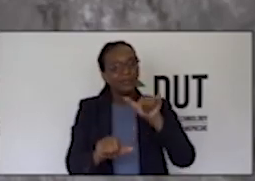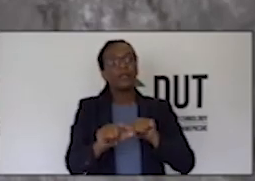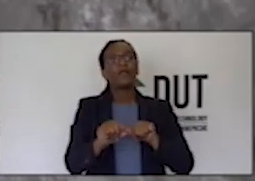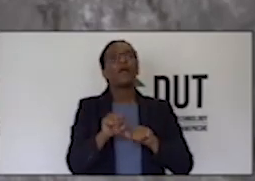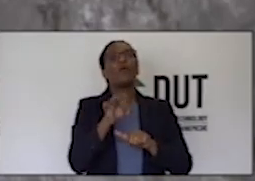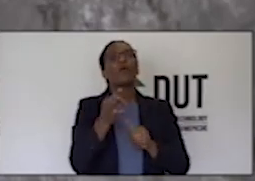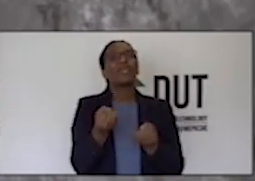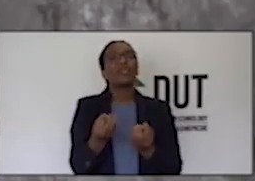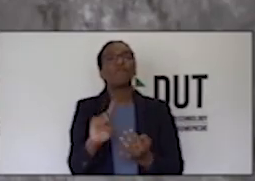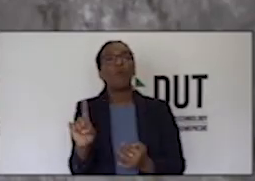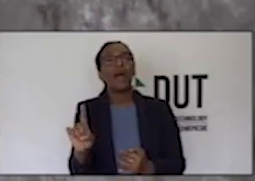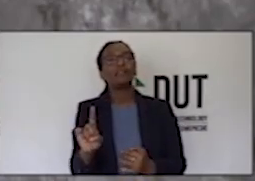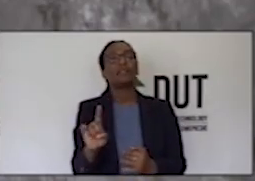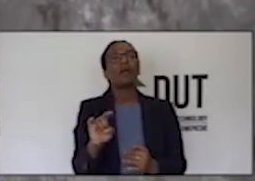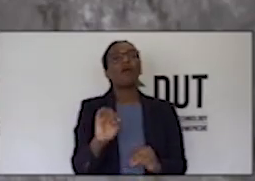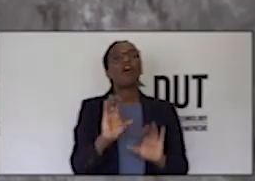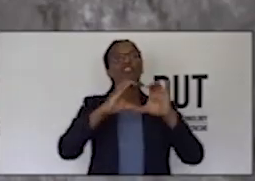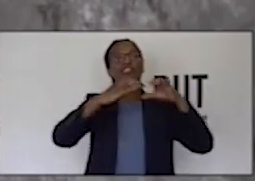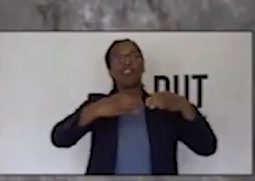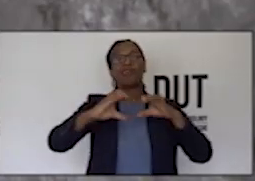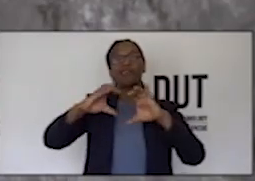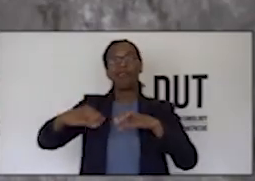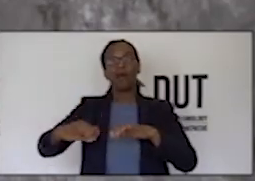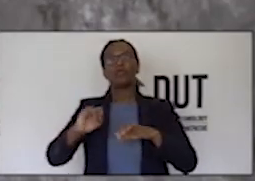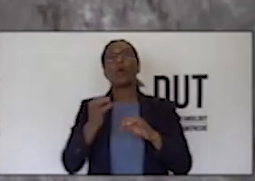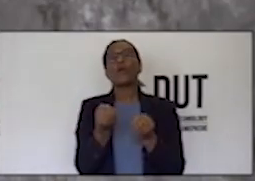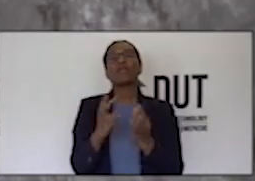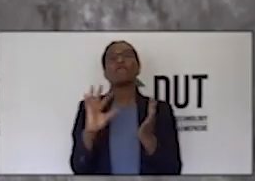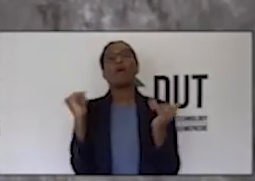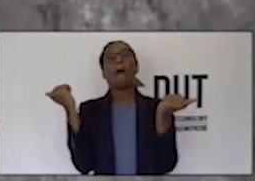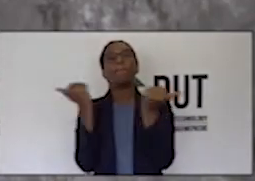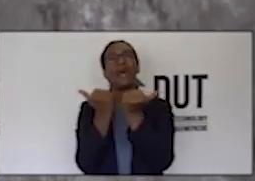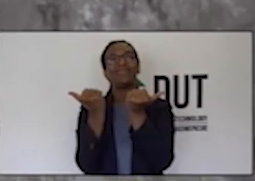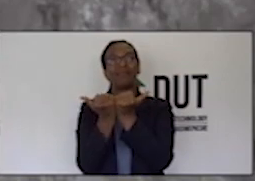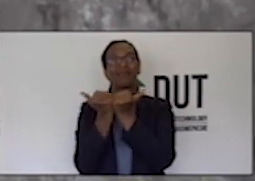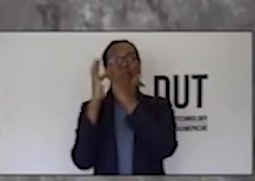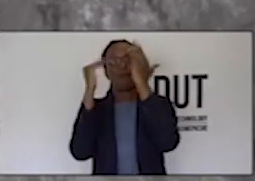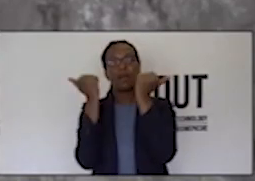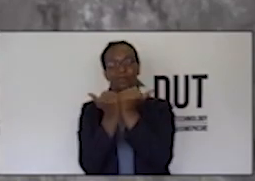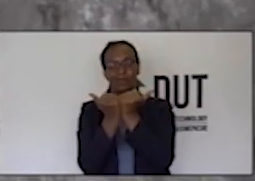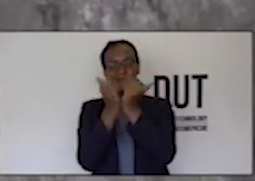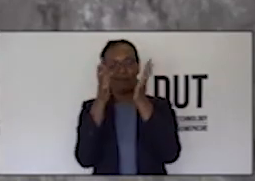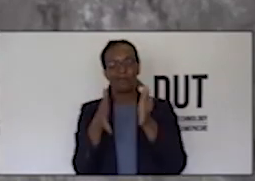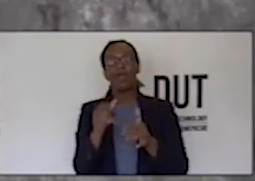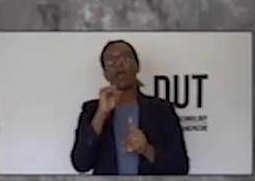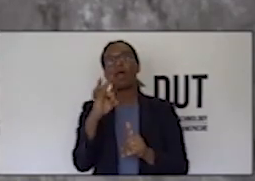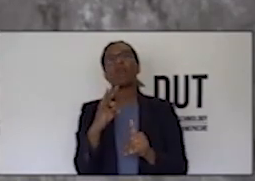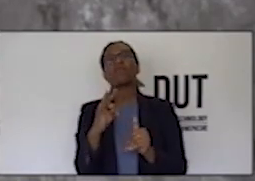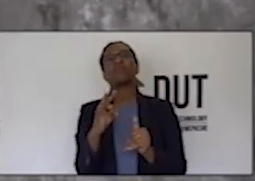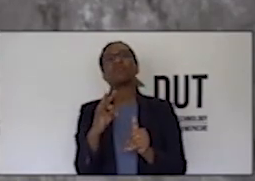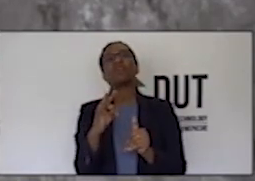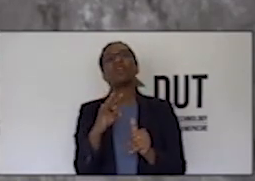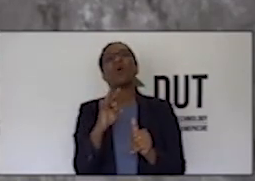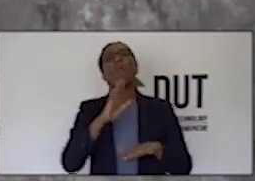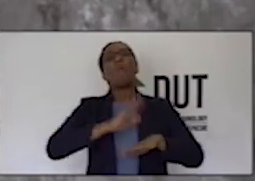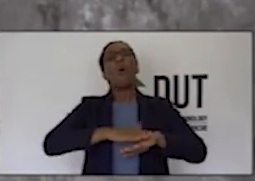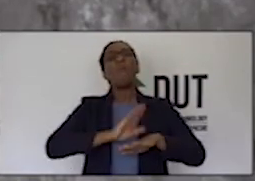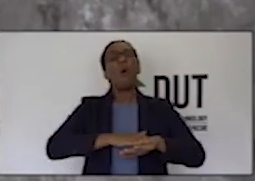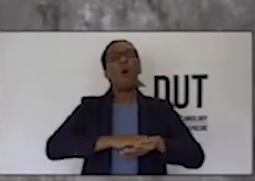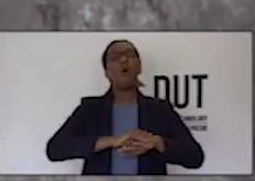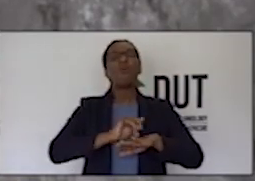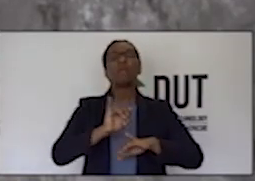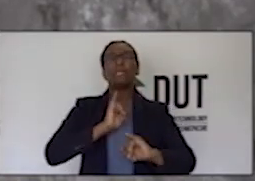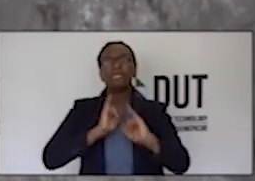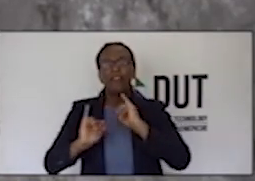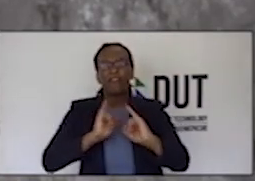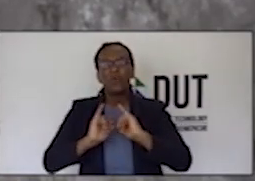writing classes. We also offer bursary and scholarship information. We do mock interviews for students